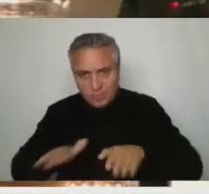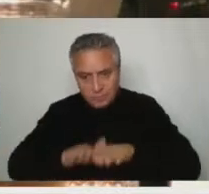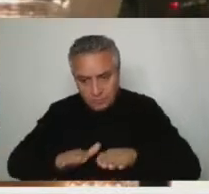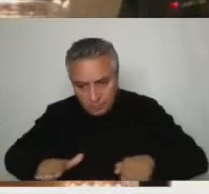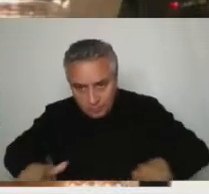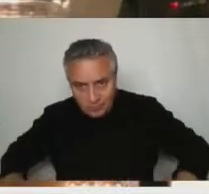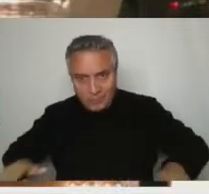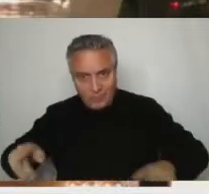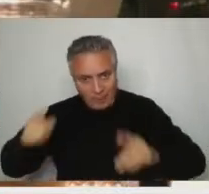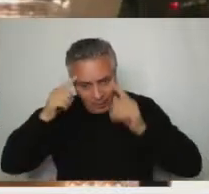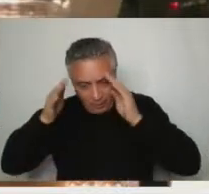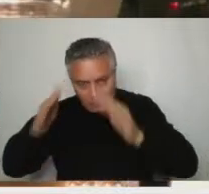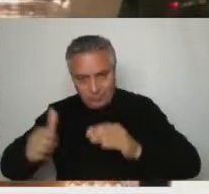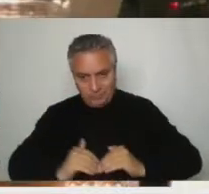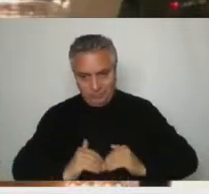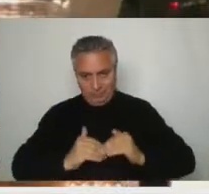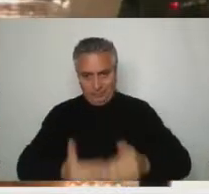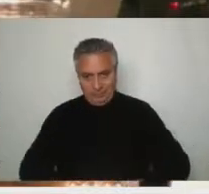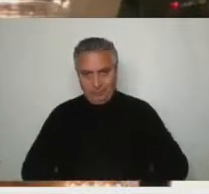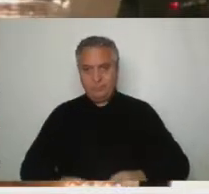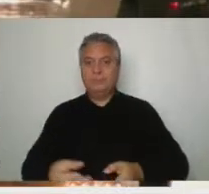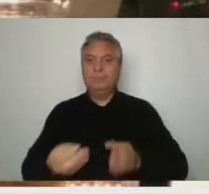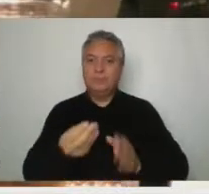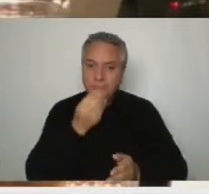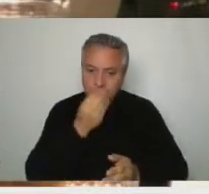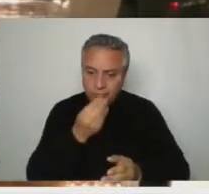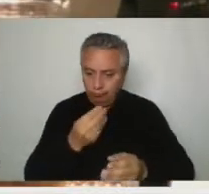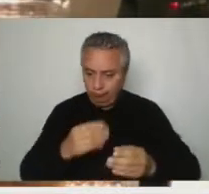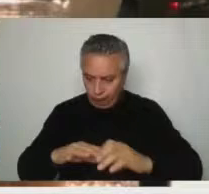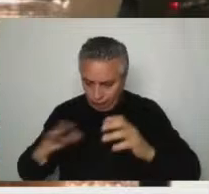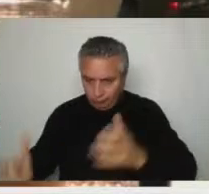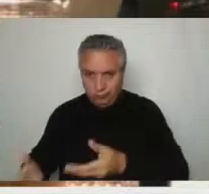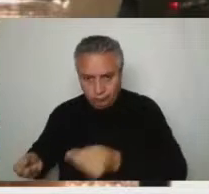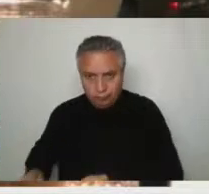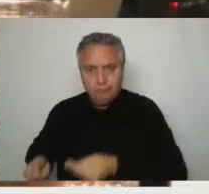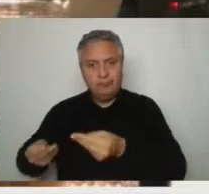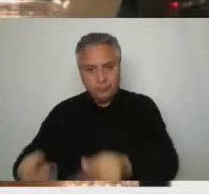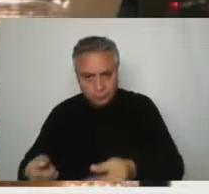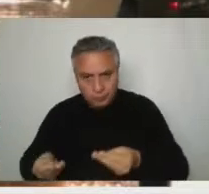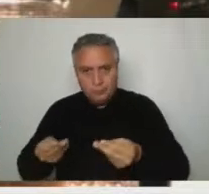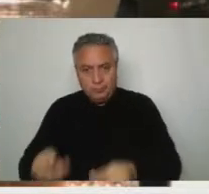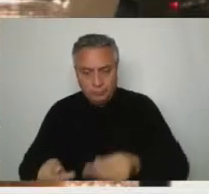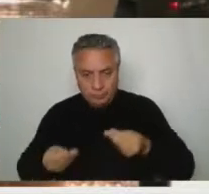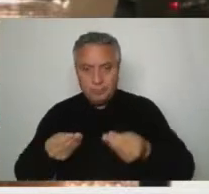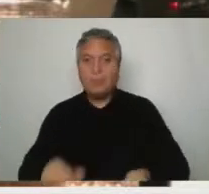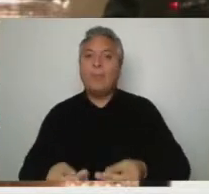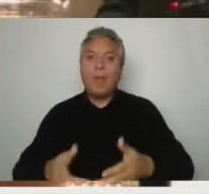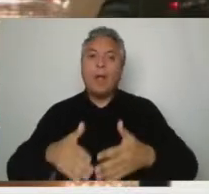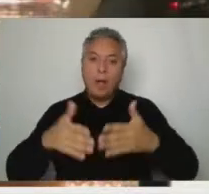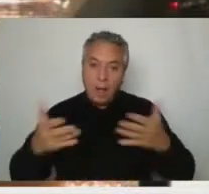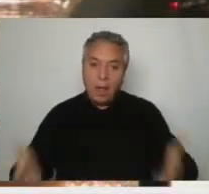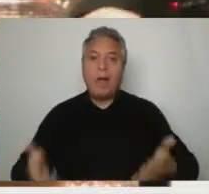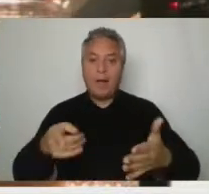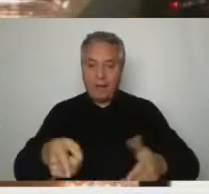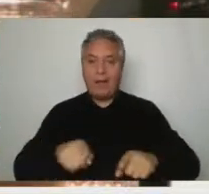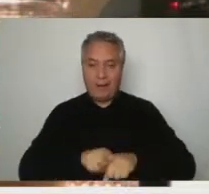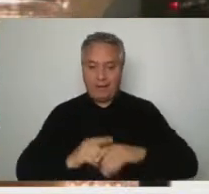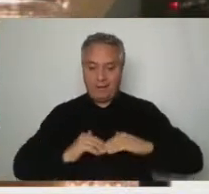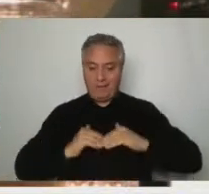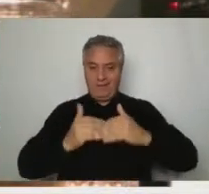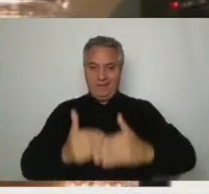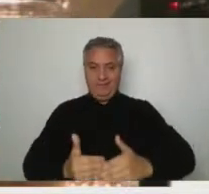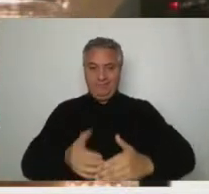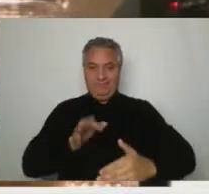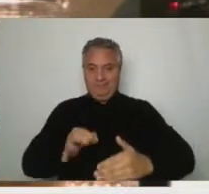focused prenatal and mother care with supplementary nutrition.